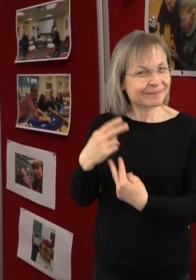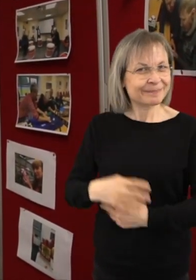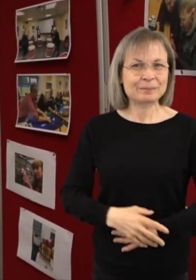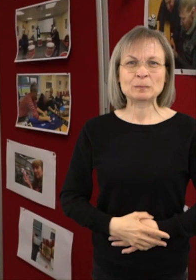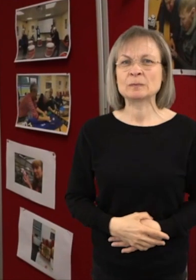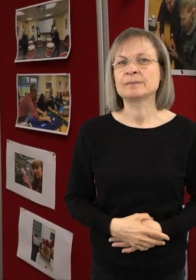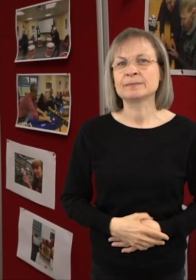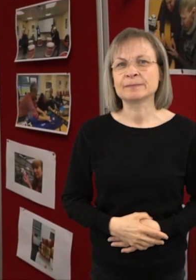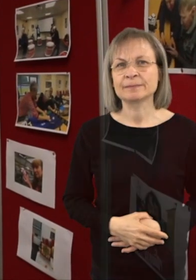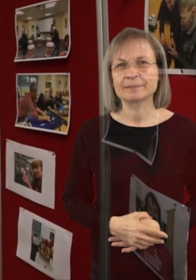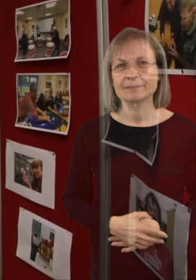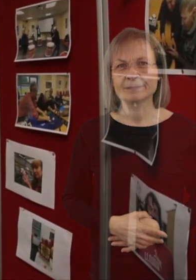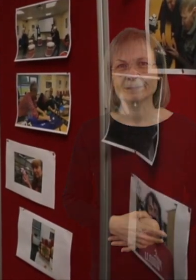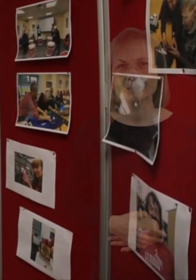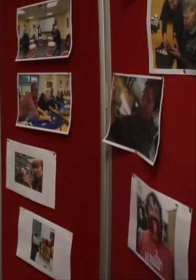hearing.